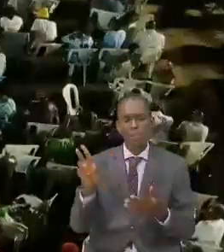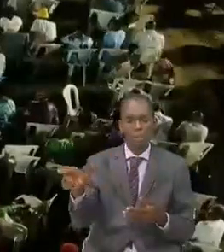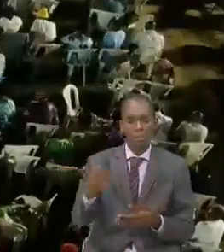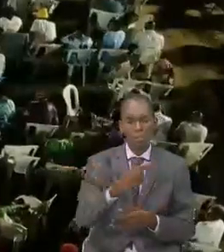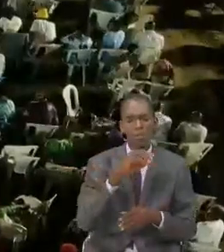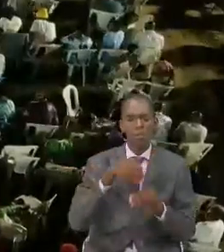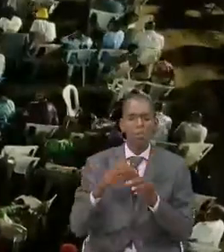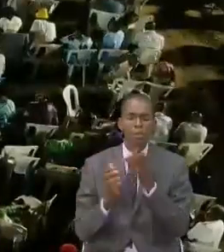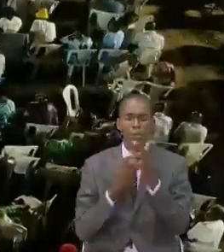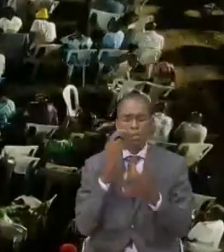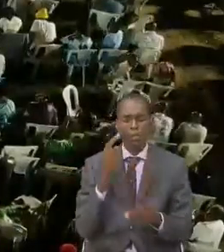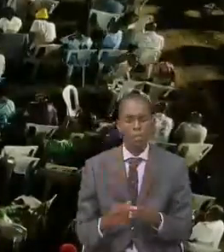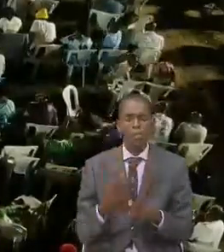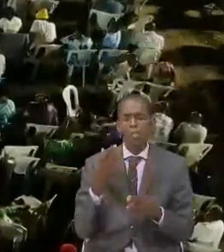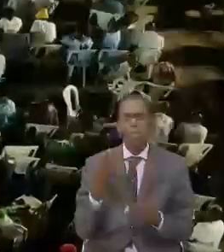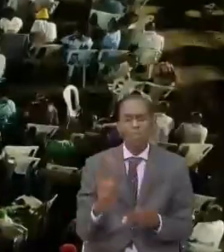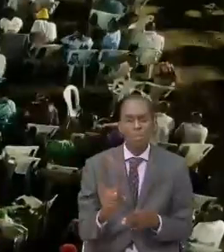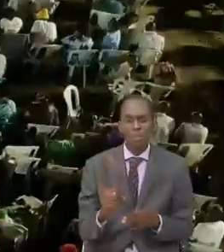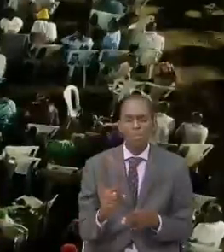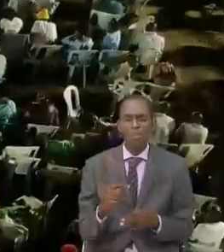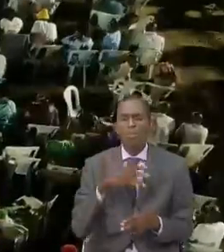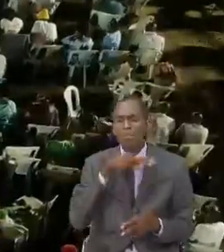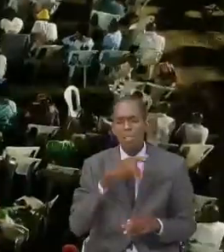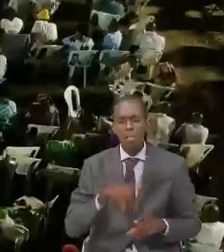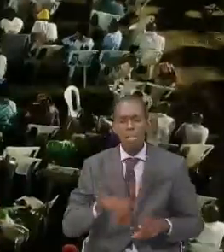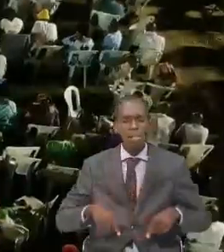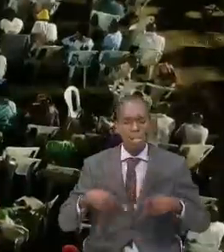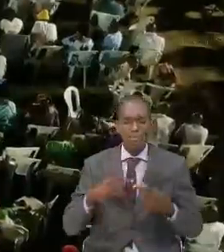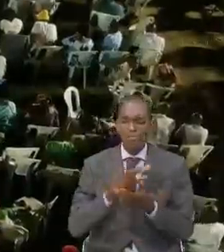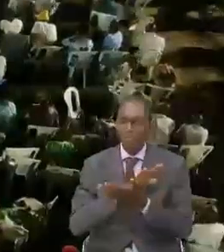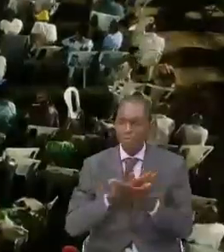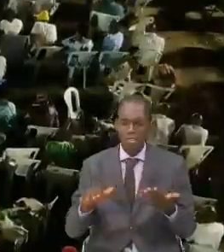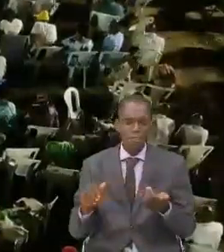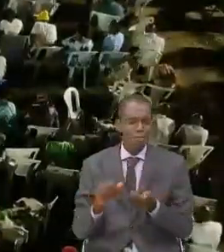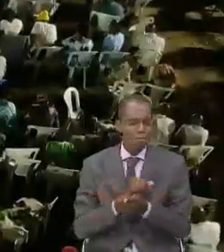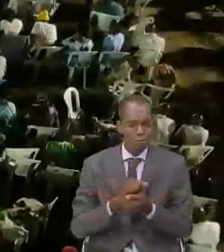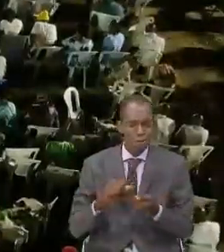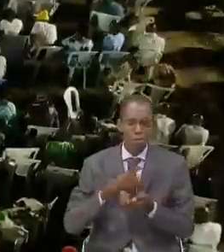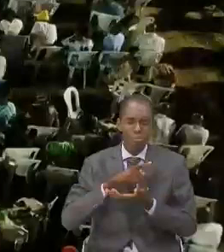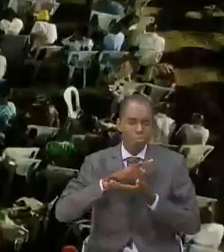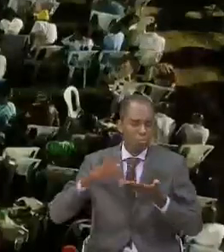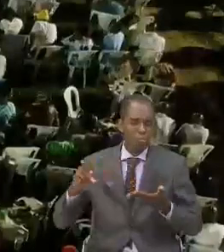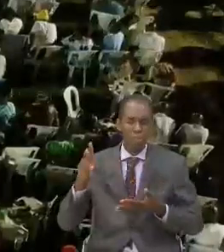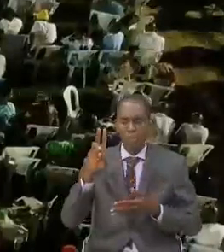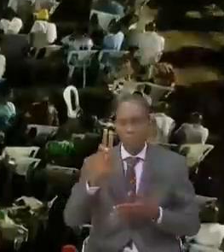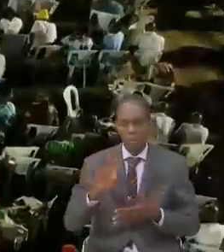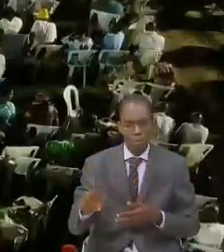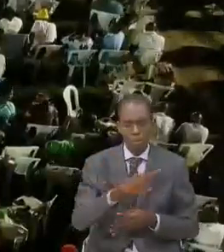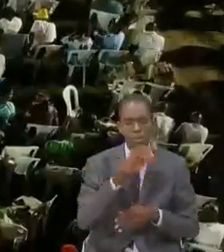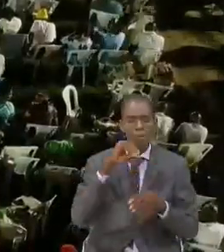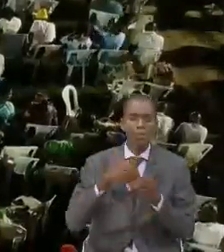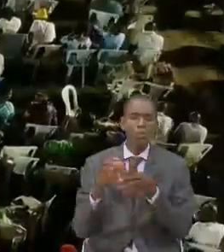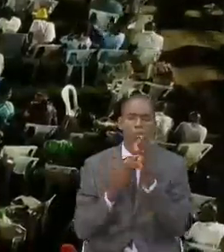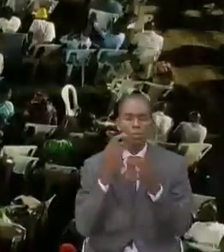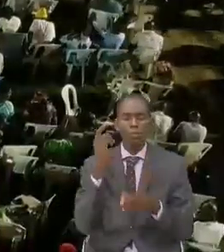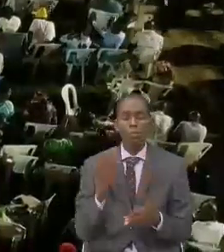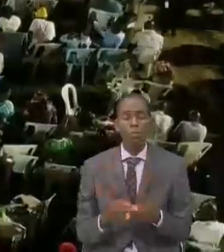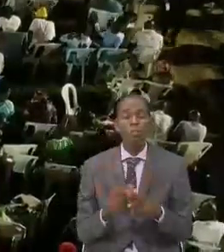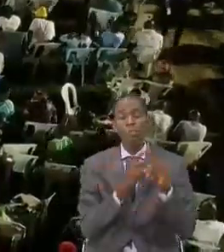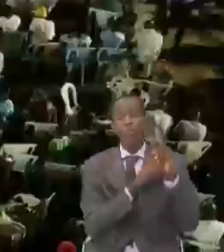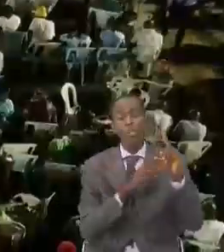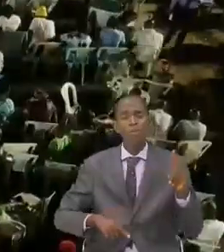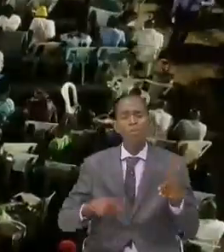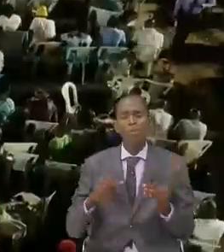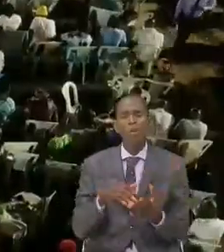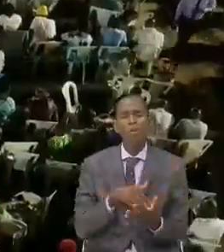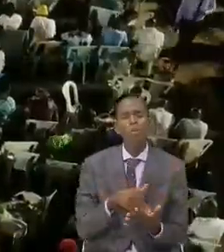past sins, forgive them in Jesus' name. Their dirty lives, cleanse them, wash them, purge